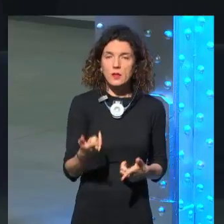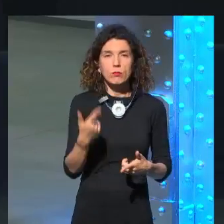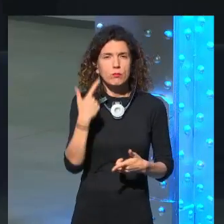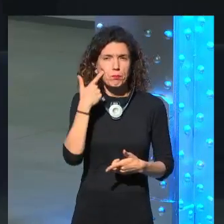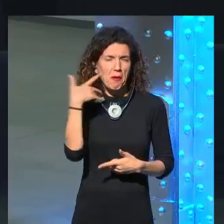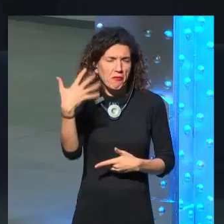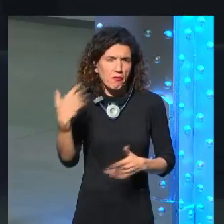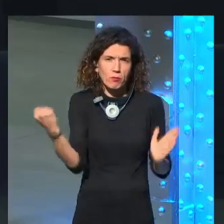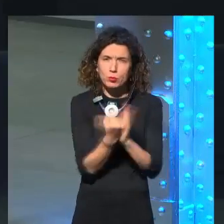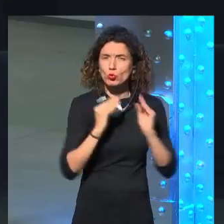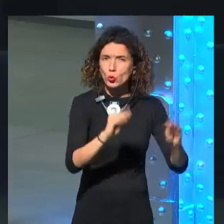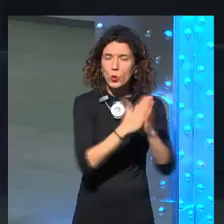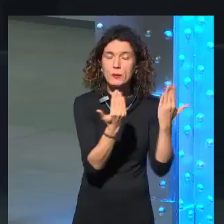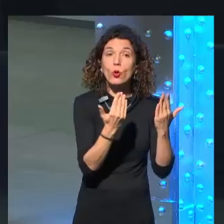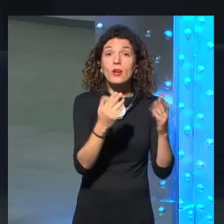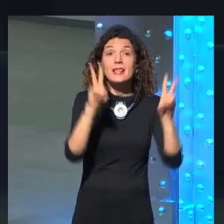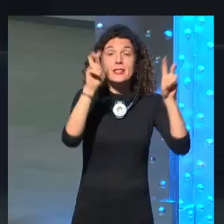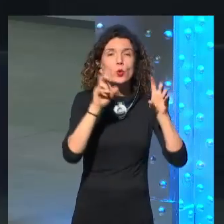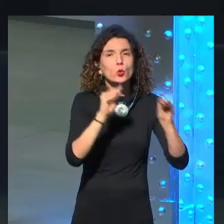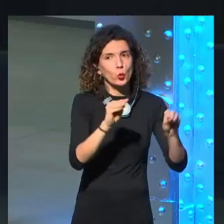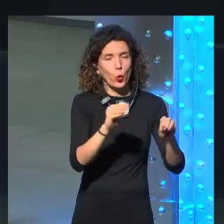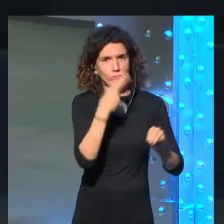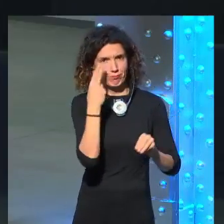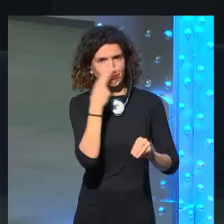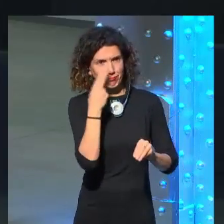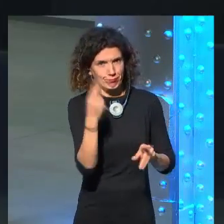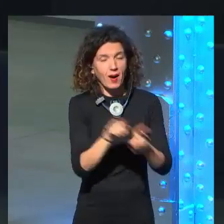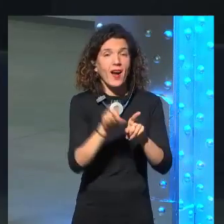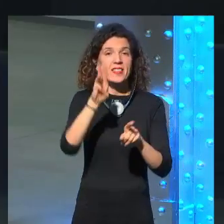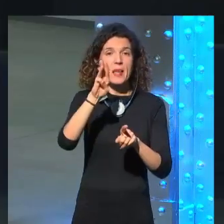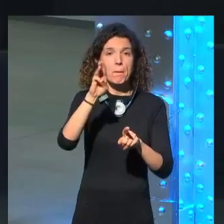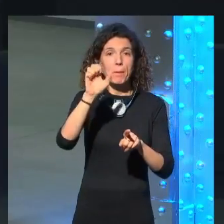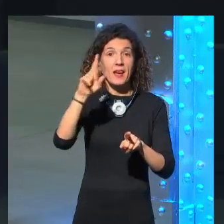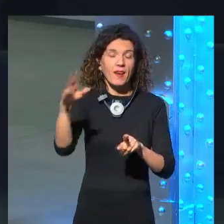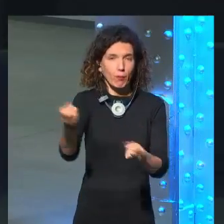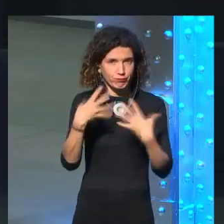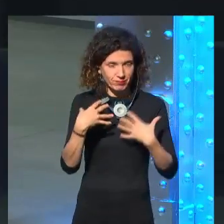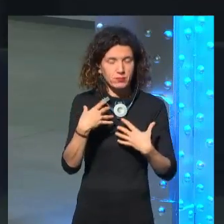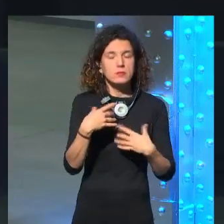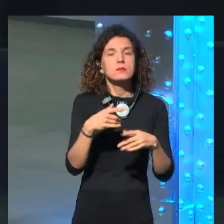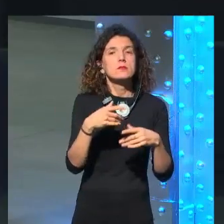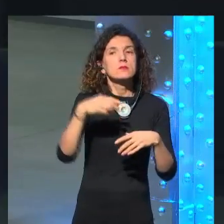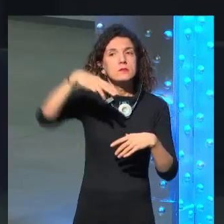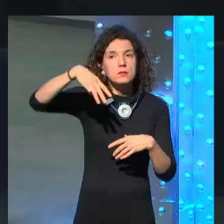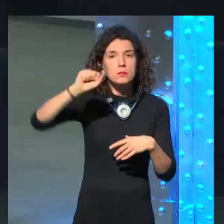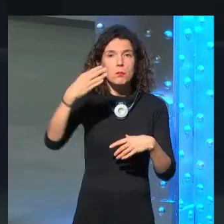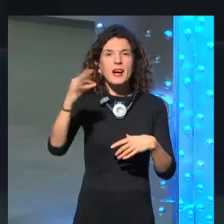very interesting one. It is a milestone because, as the suggesting title